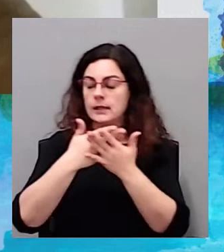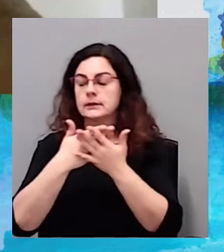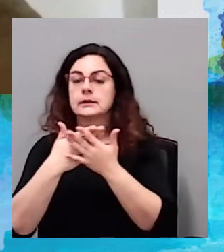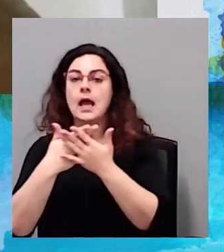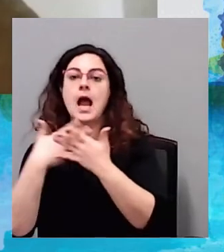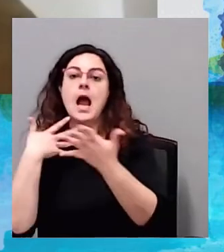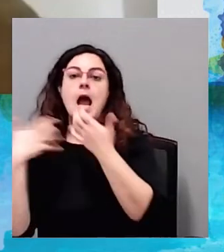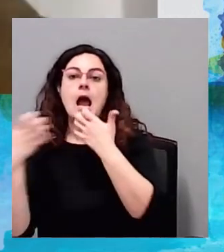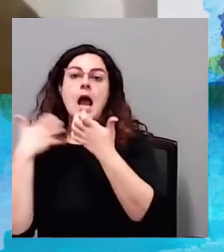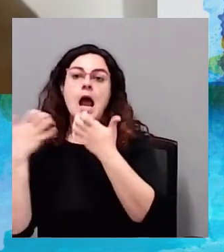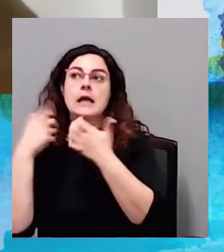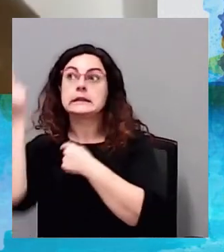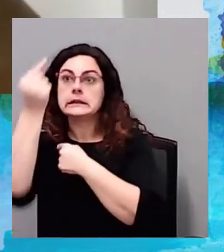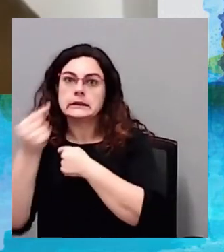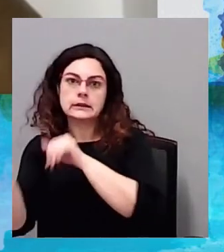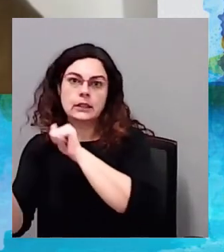to